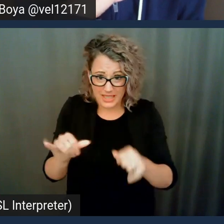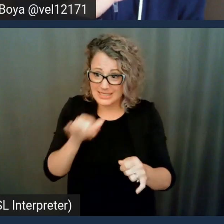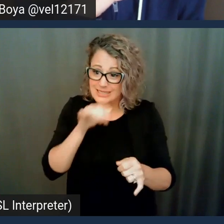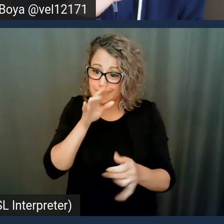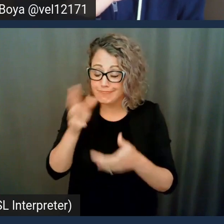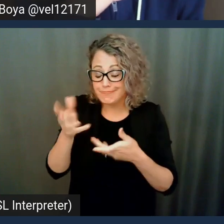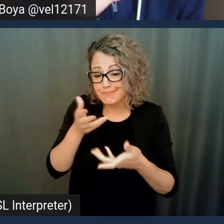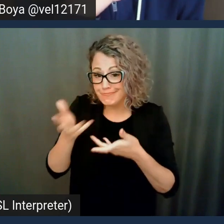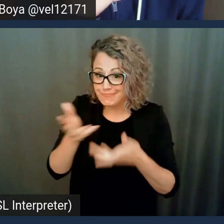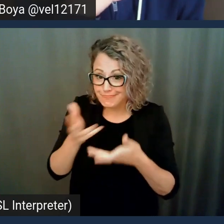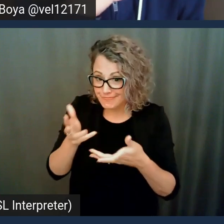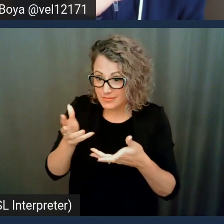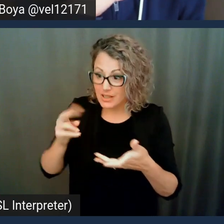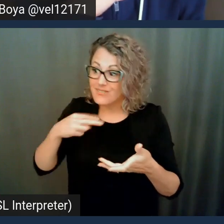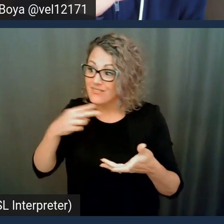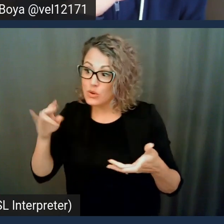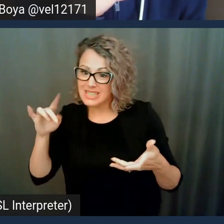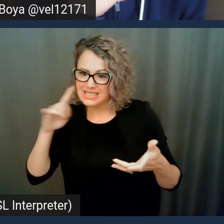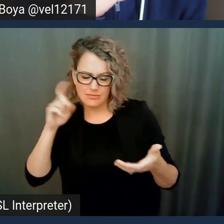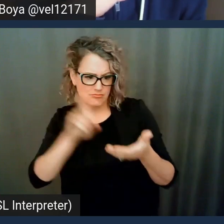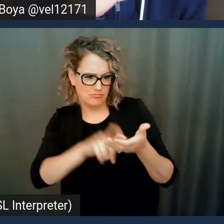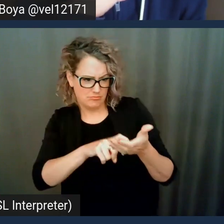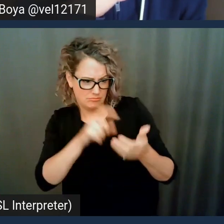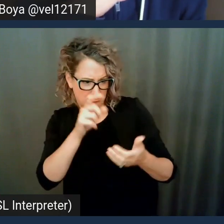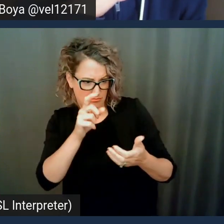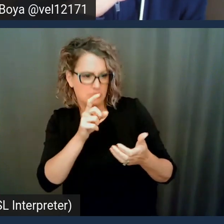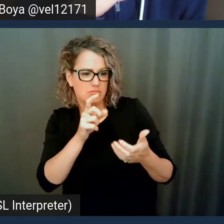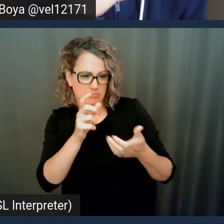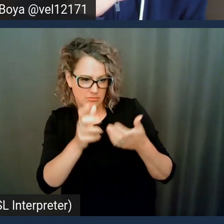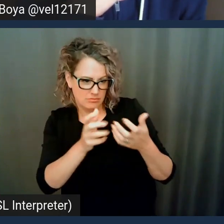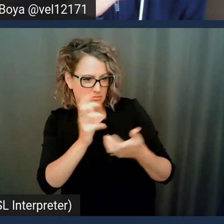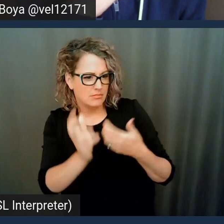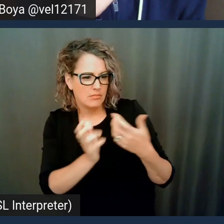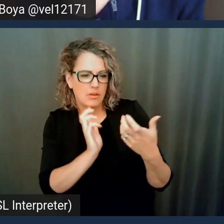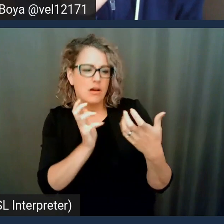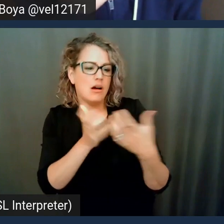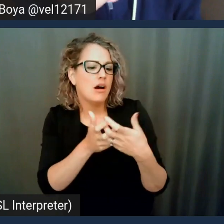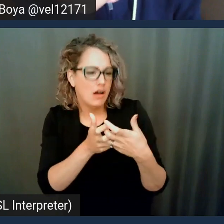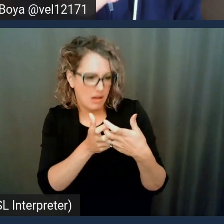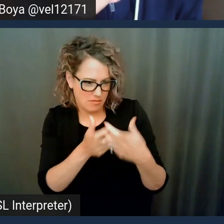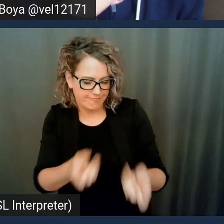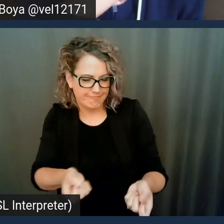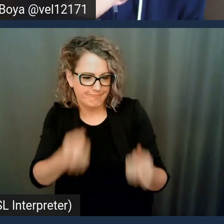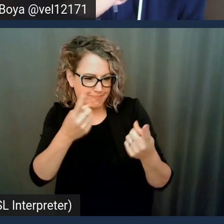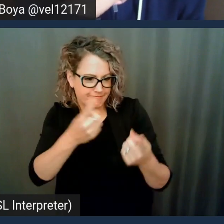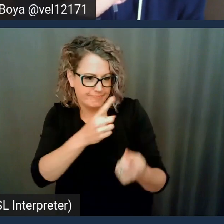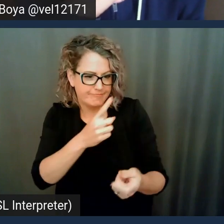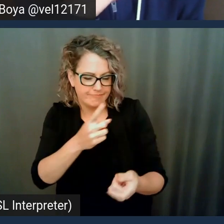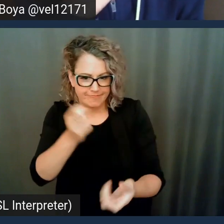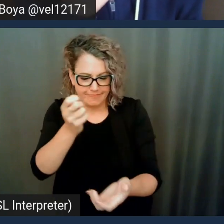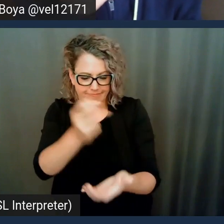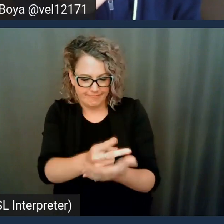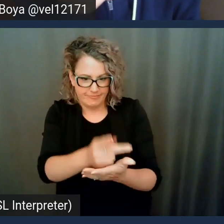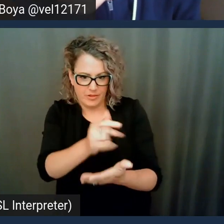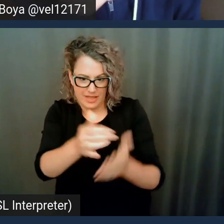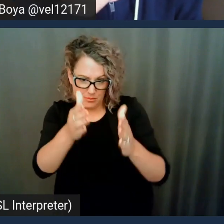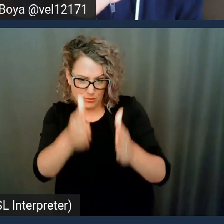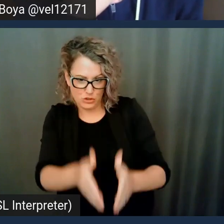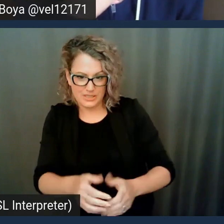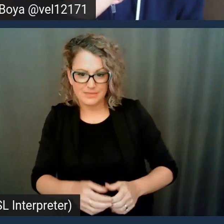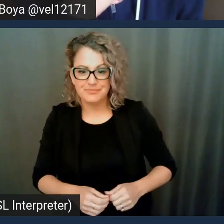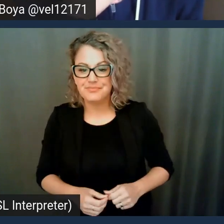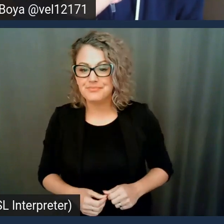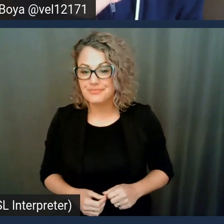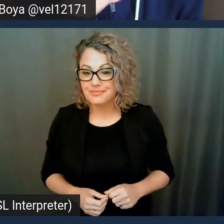just use that audio as just the natural conversation that we are having in order to authenticate you. And because it does this